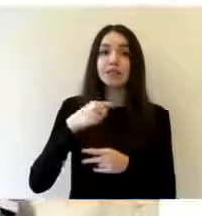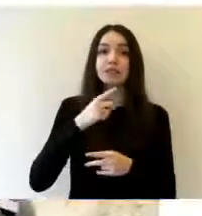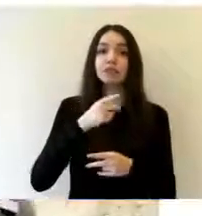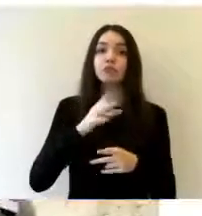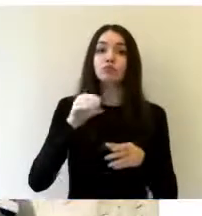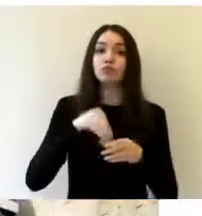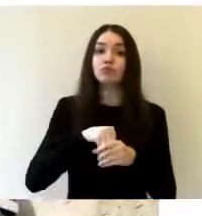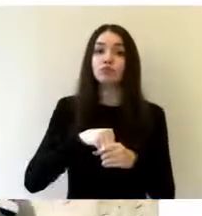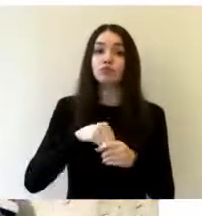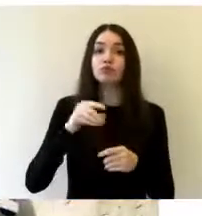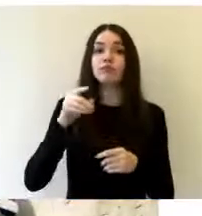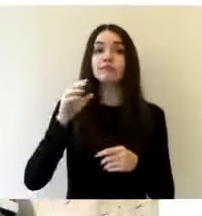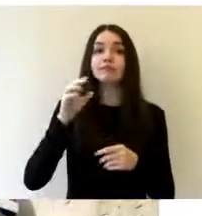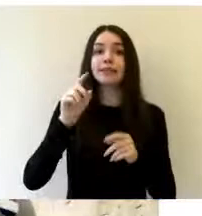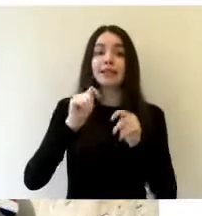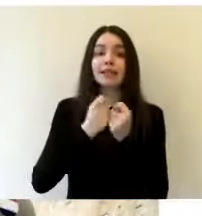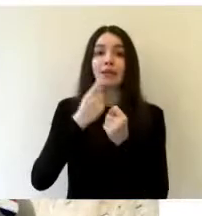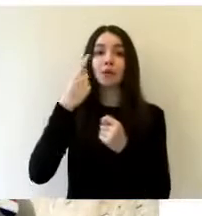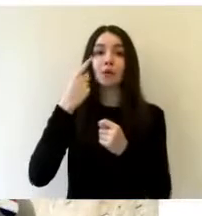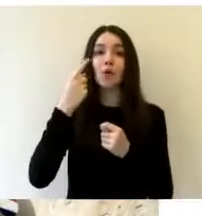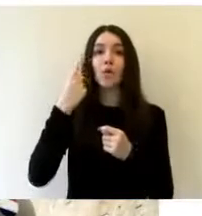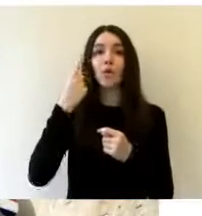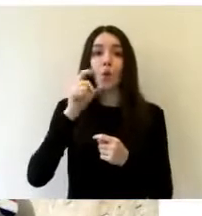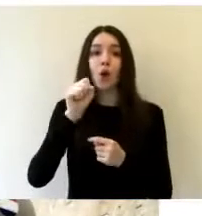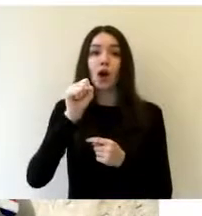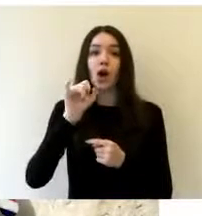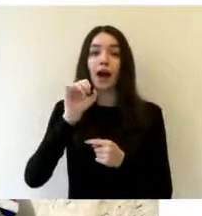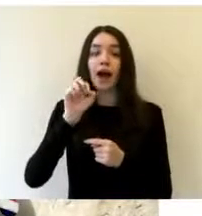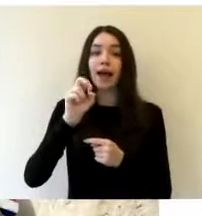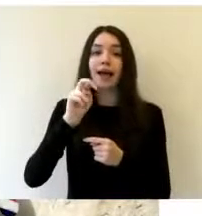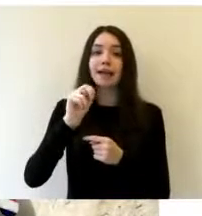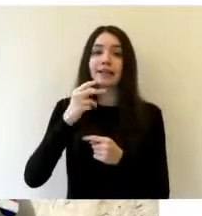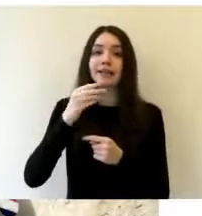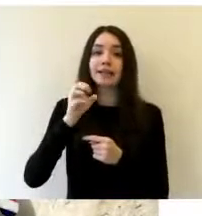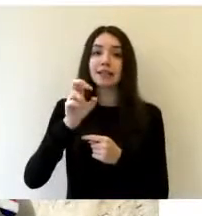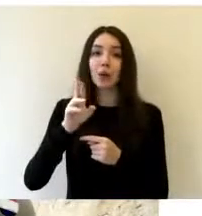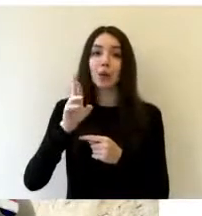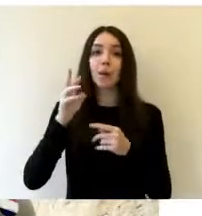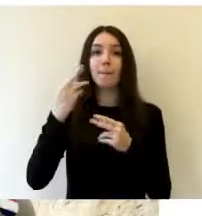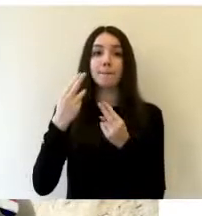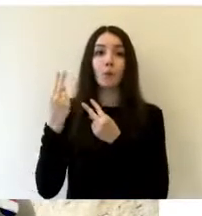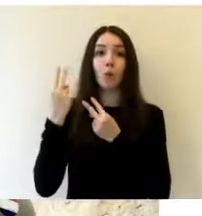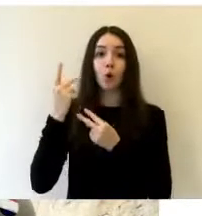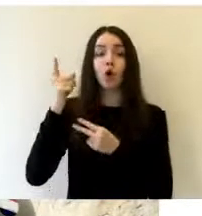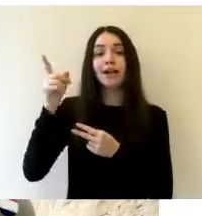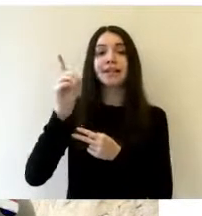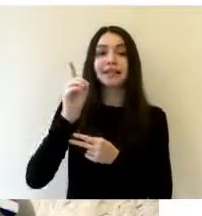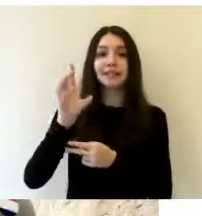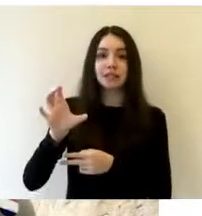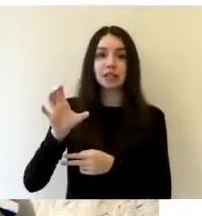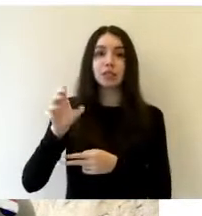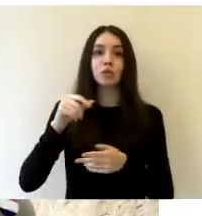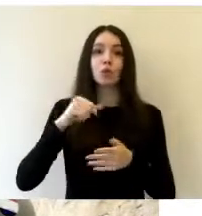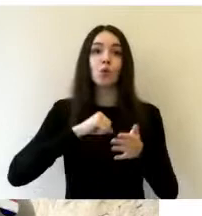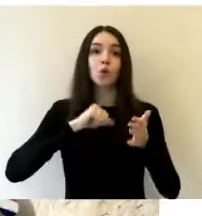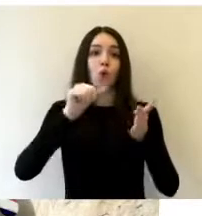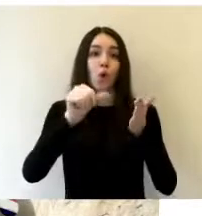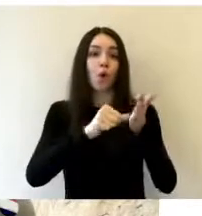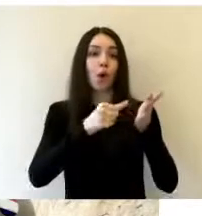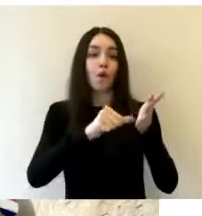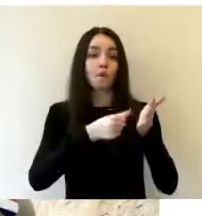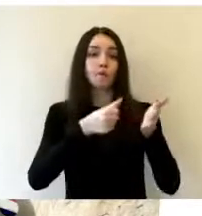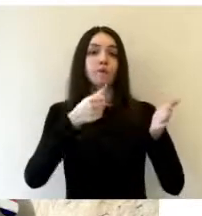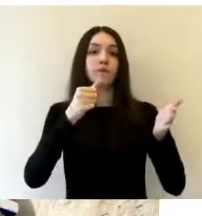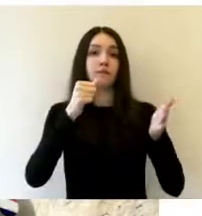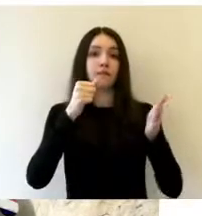DC. And we would ultimately carve over 4,000 letters into the walls of this memorial. And again, it's called the Dwight D.